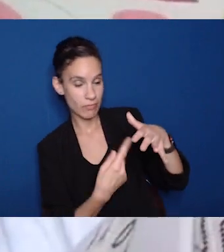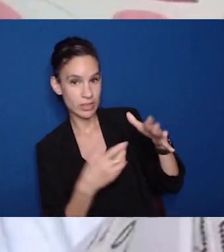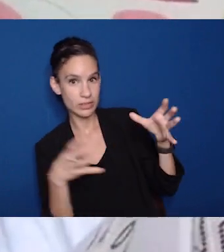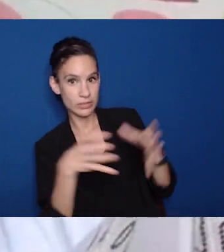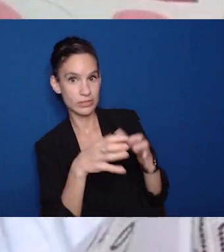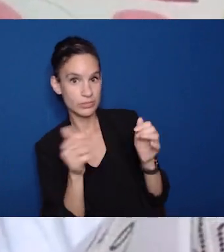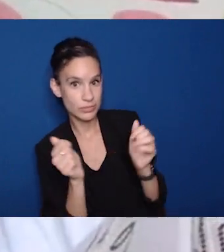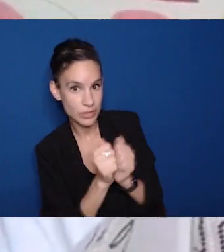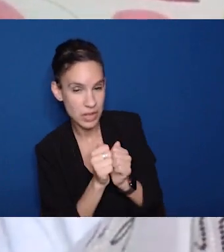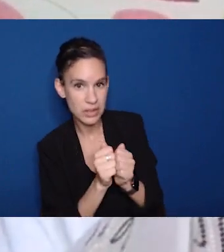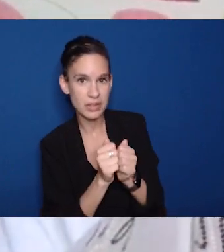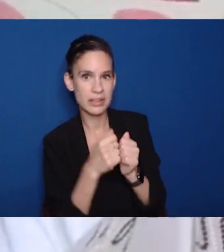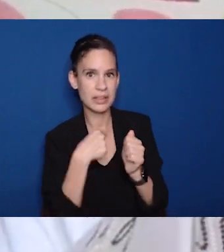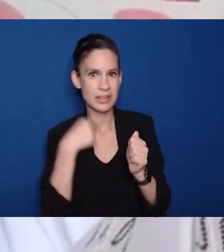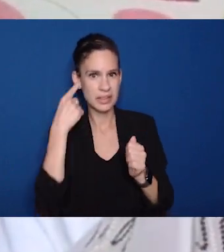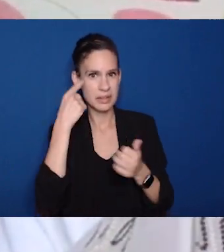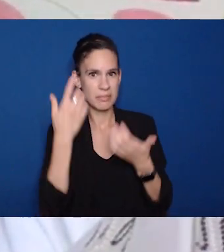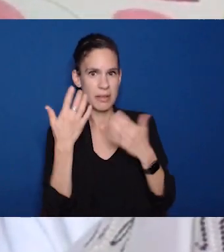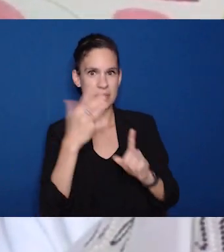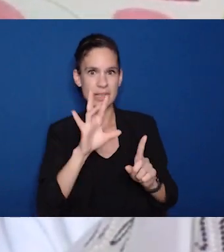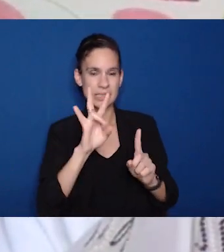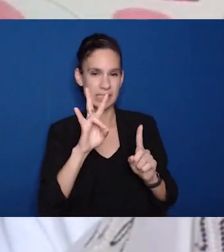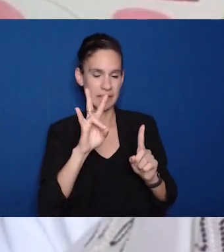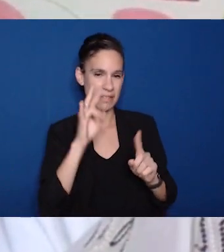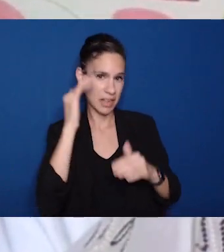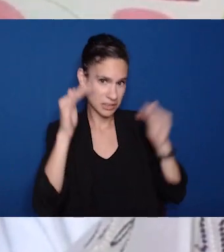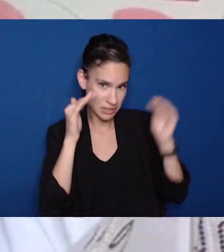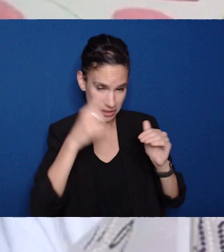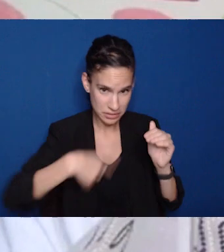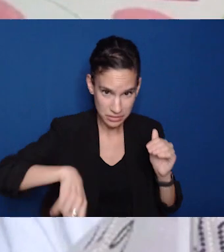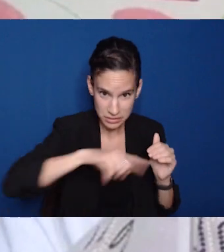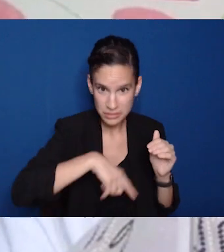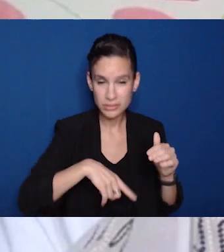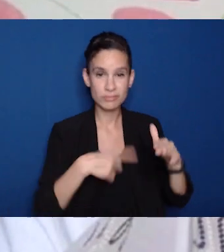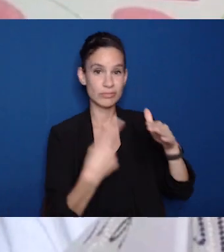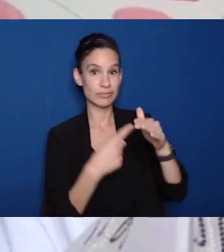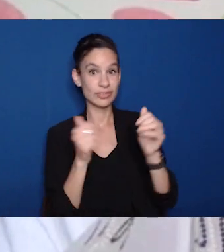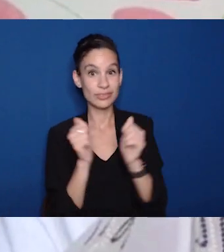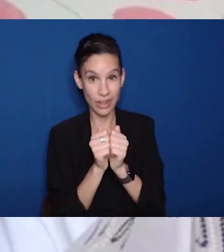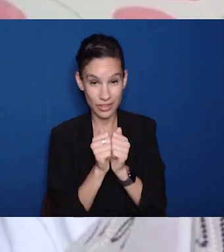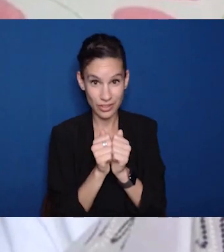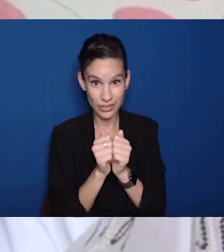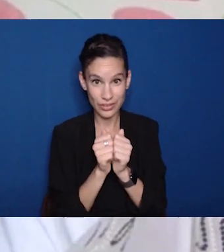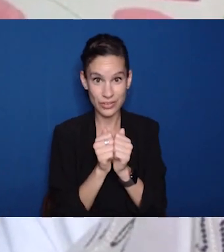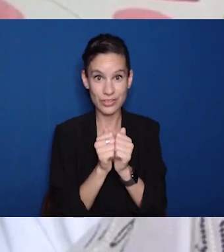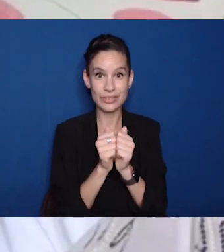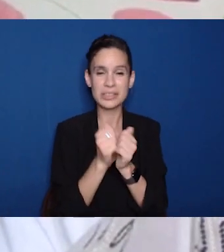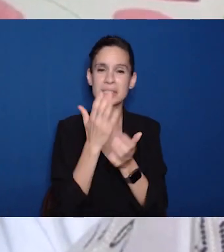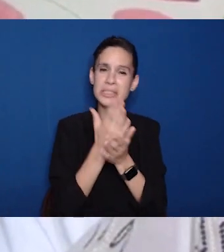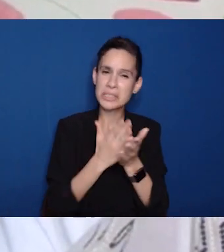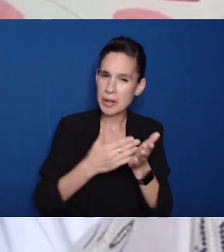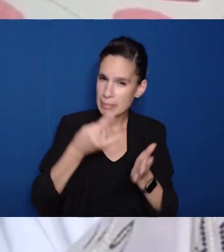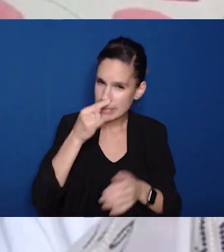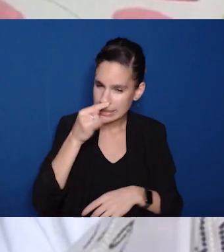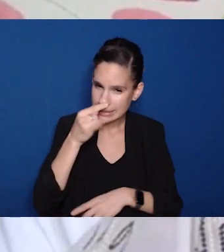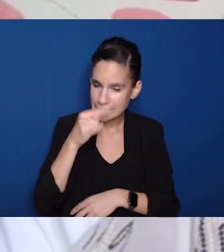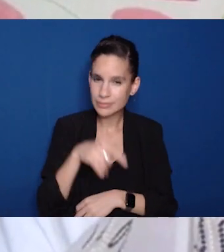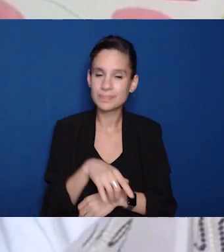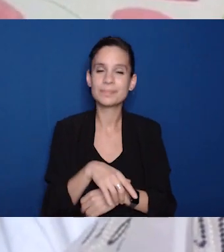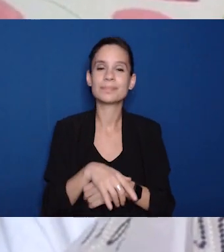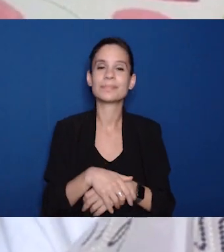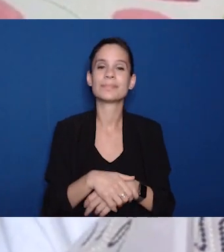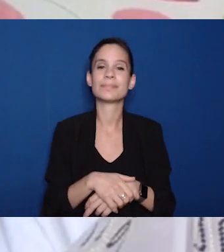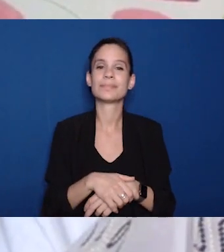are quarantined together. There are 7 of us adults who are quarantined together, and then a couple of